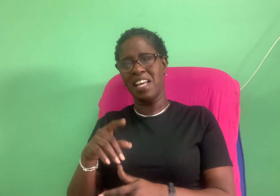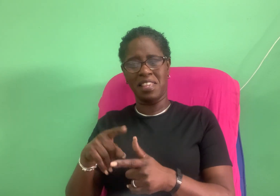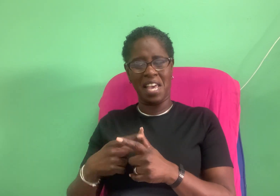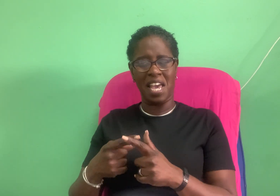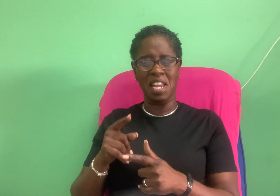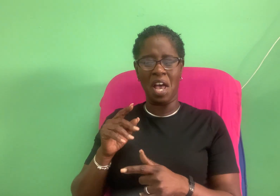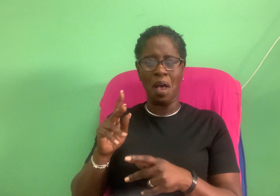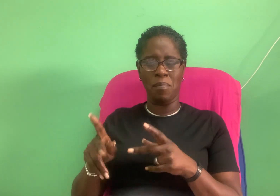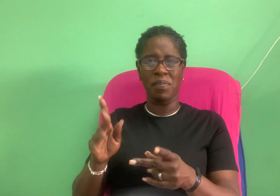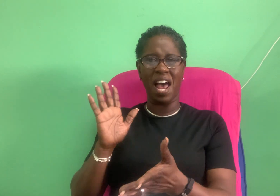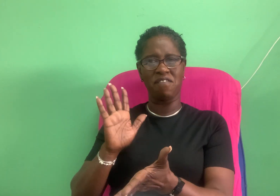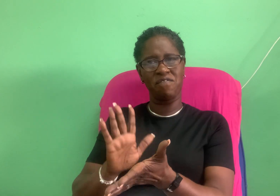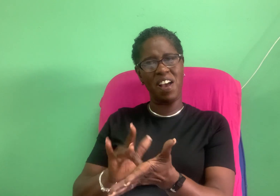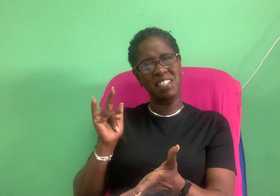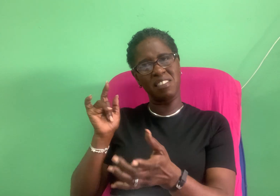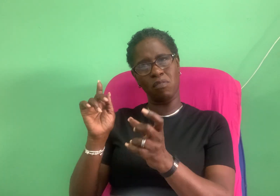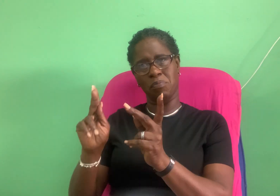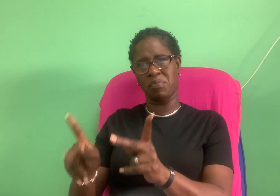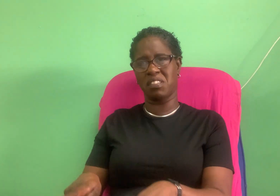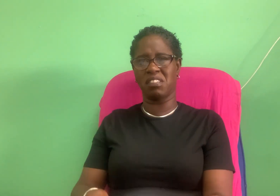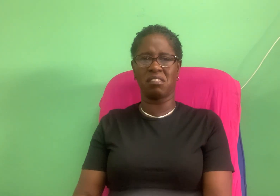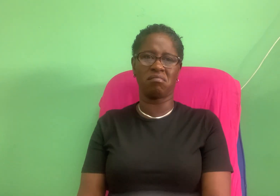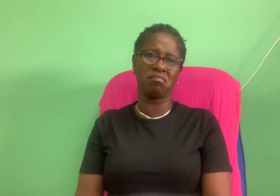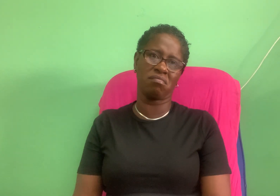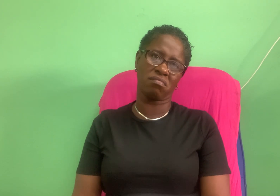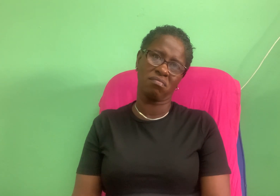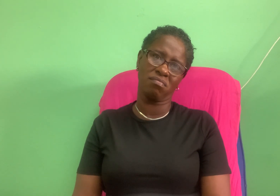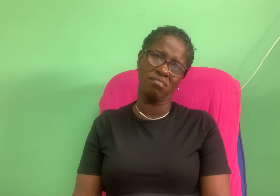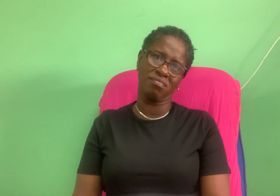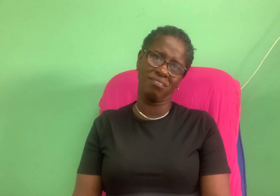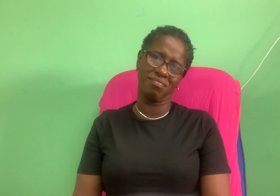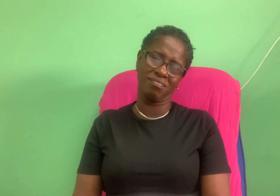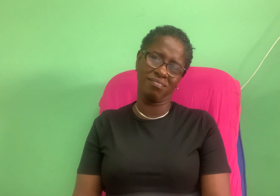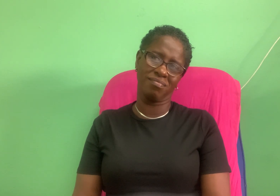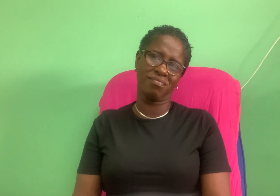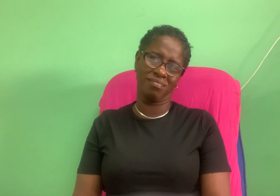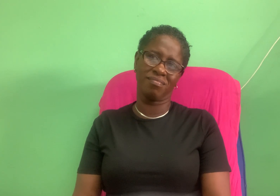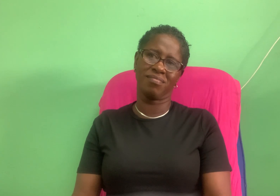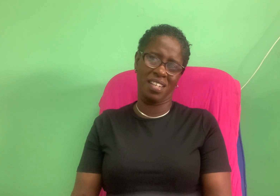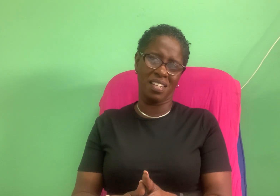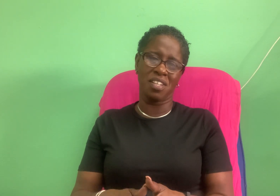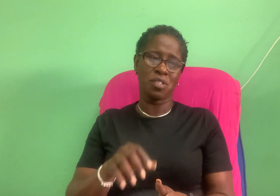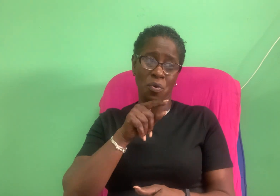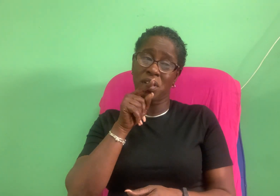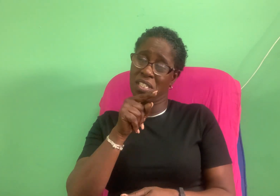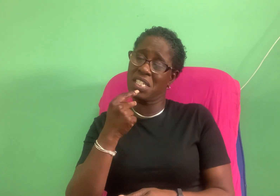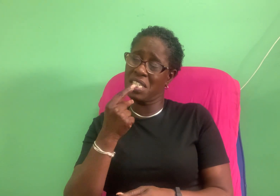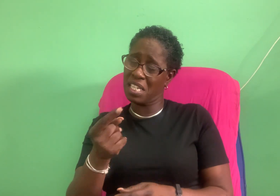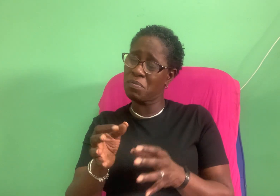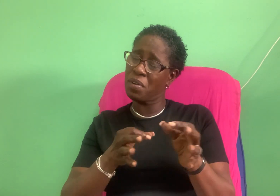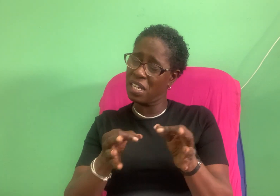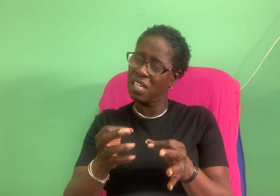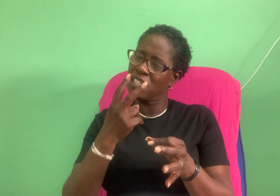So there's the I'm not really answering your question. I think what I'm saying is that we've kind of seen it all, and that's just